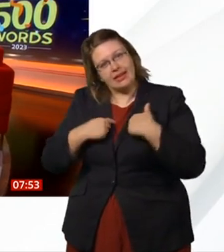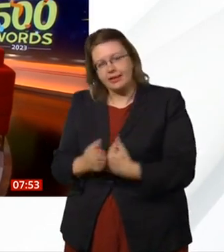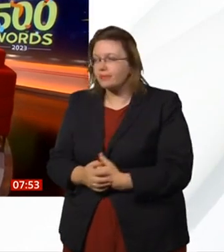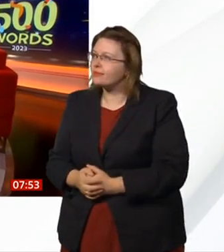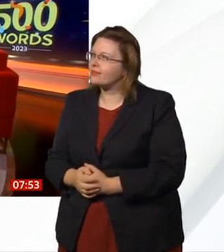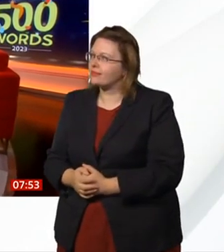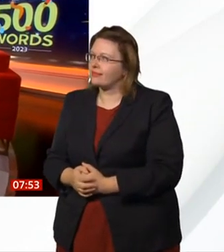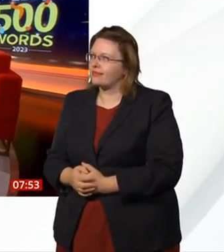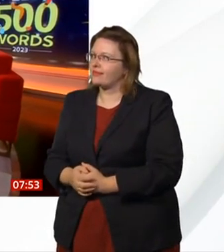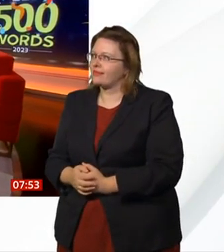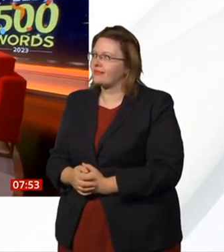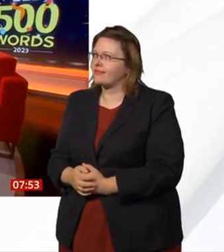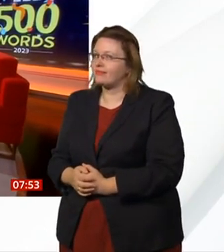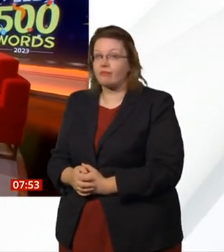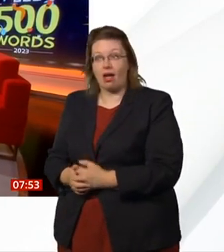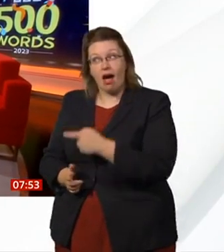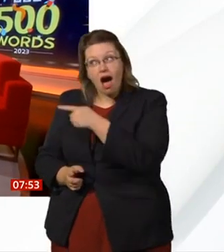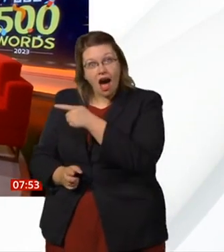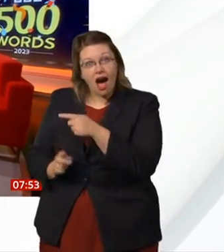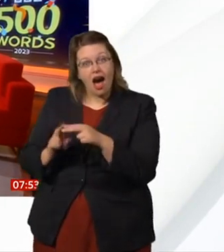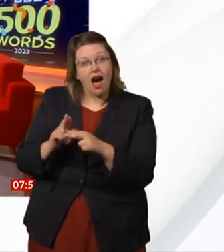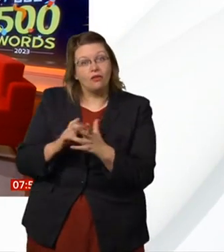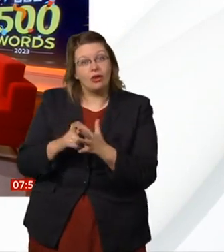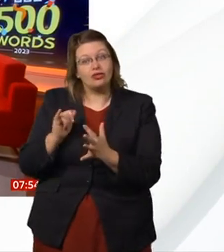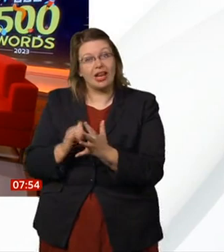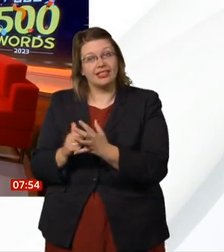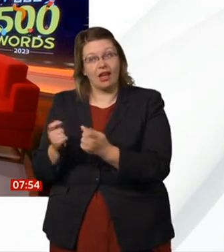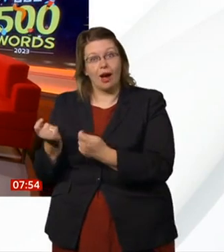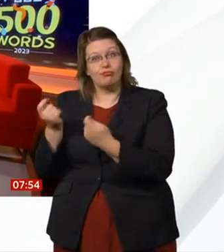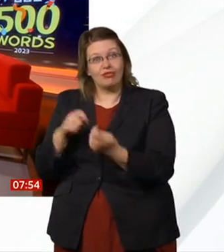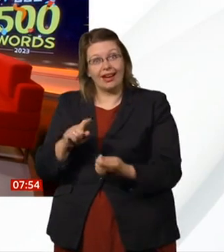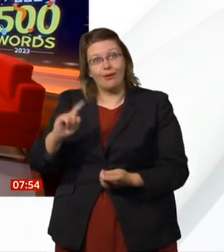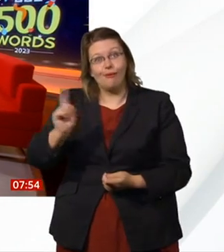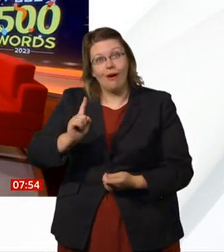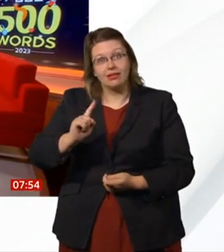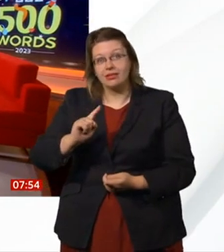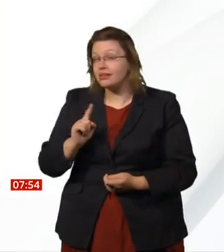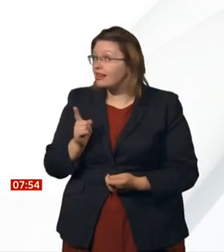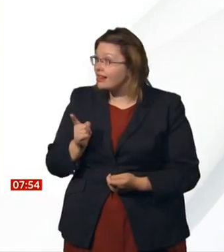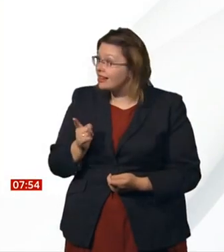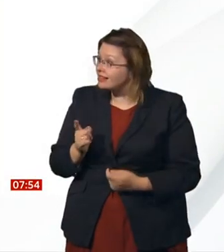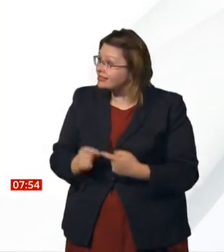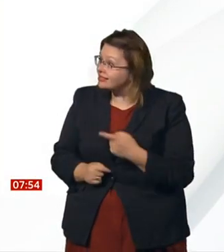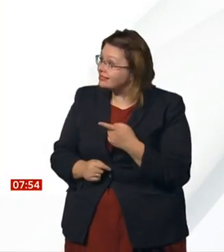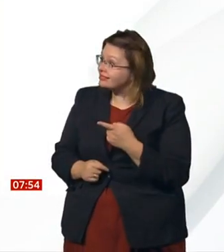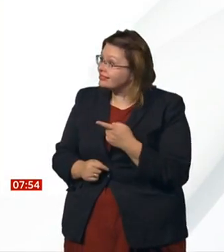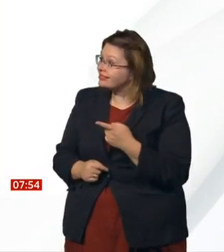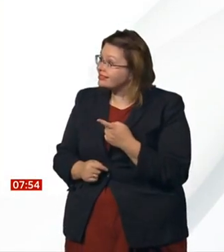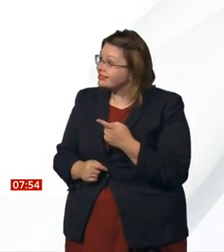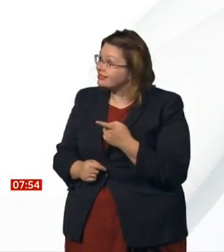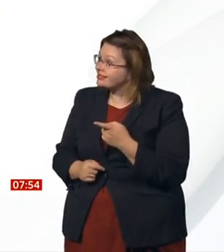exclusive because Francesca has brought in not her latest book, but her this is